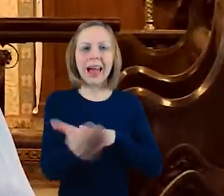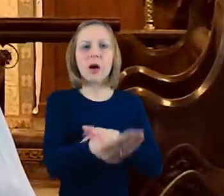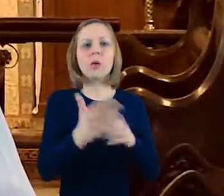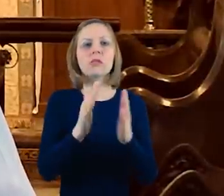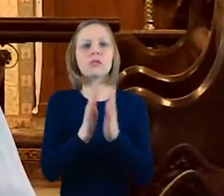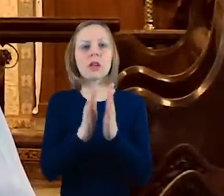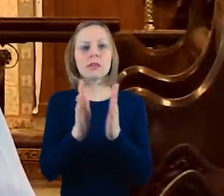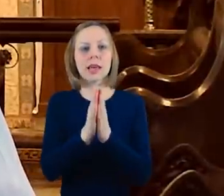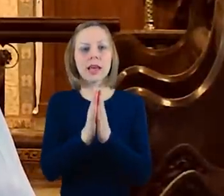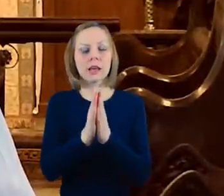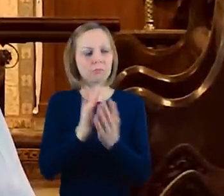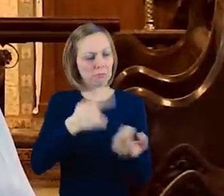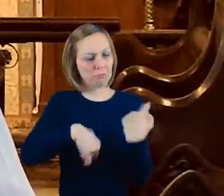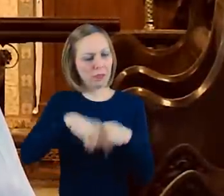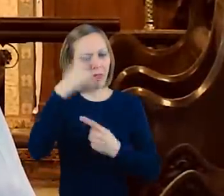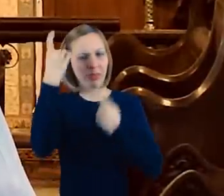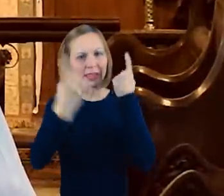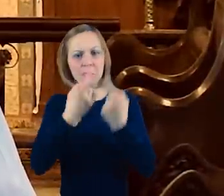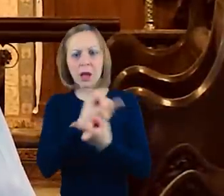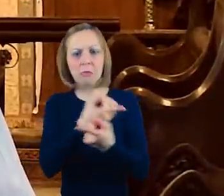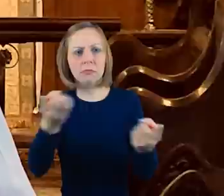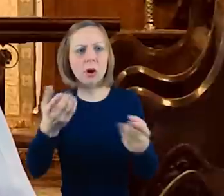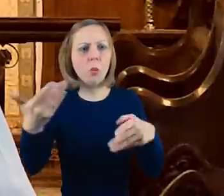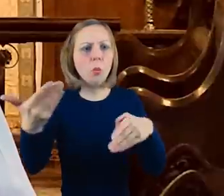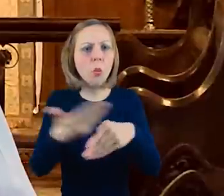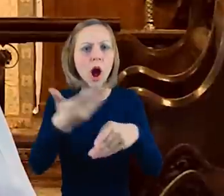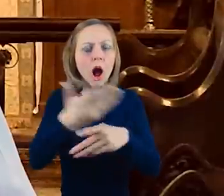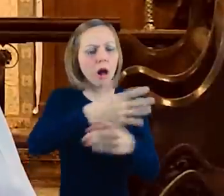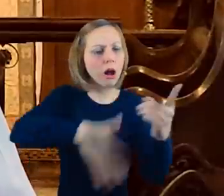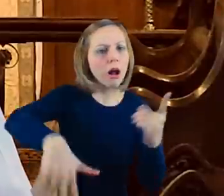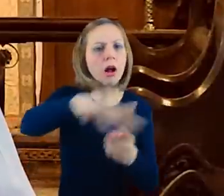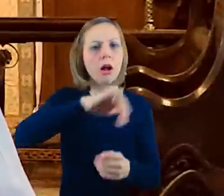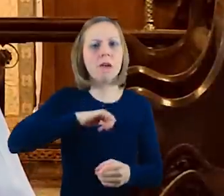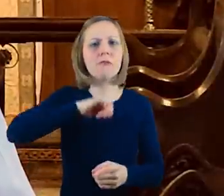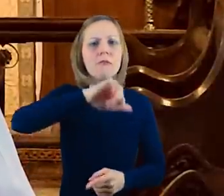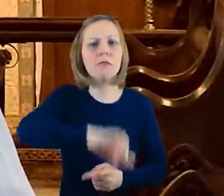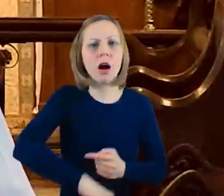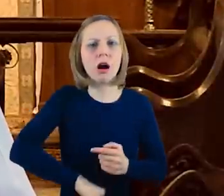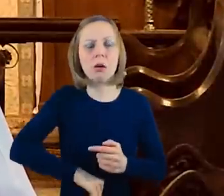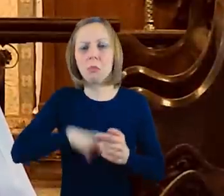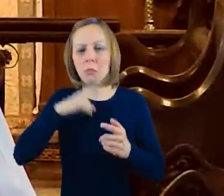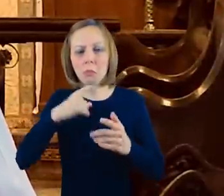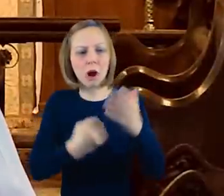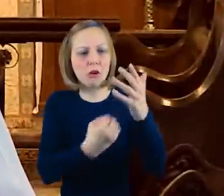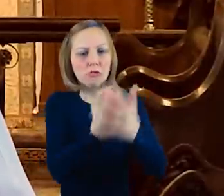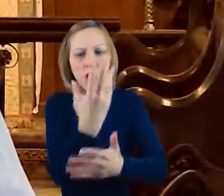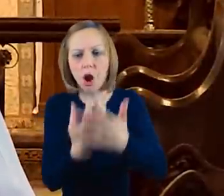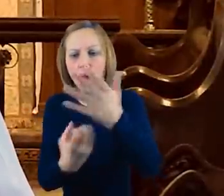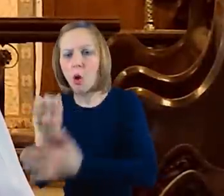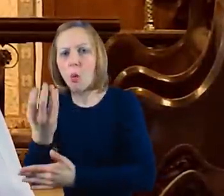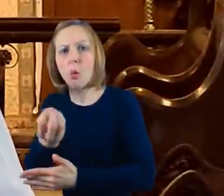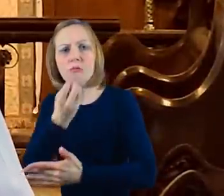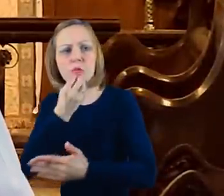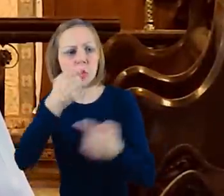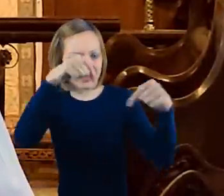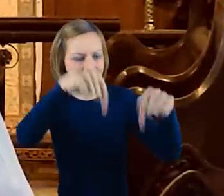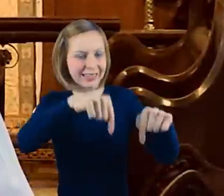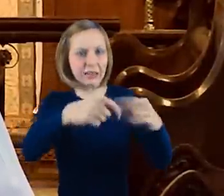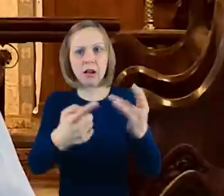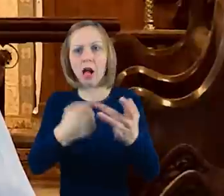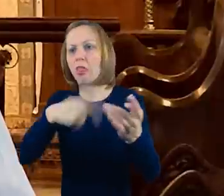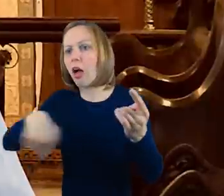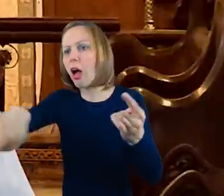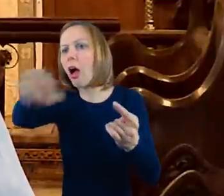land and who produce food in this and other communities. And in line with the old